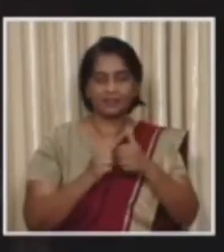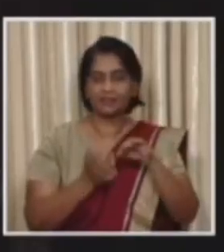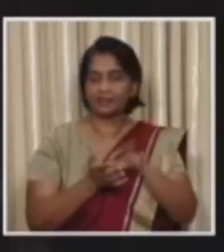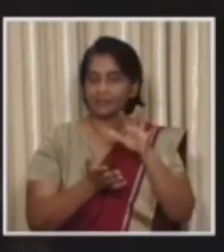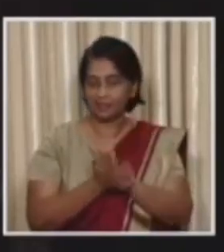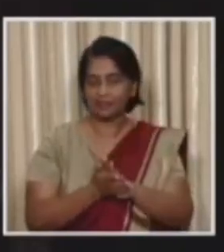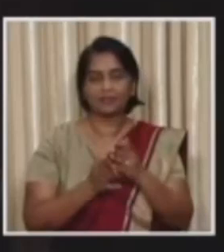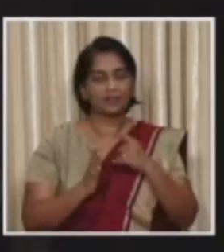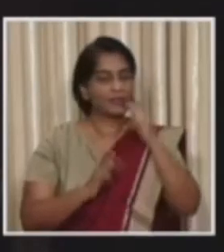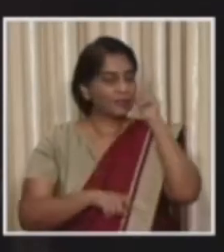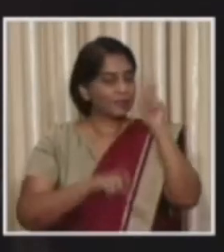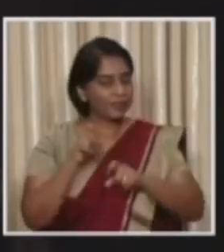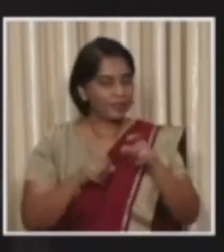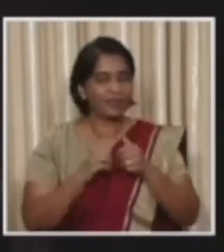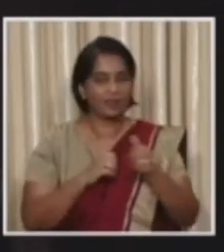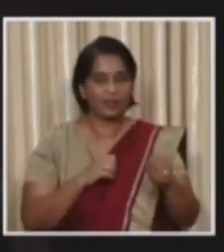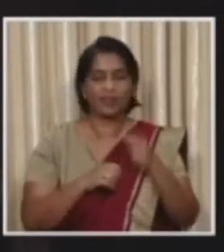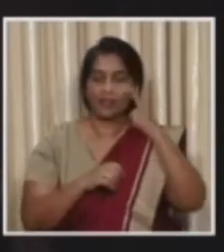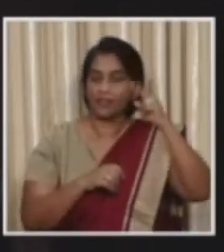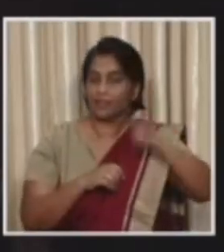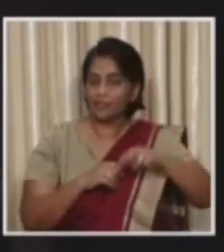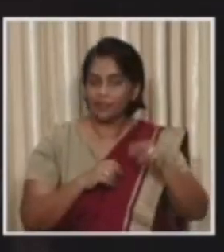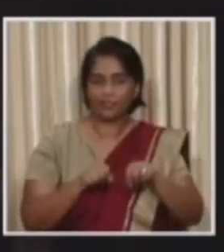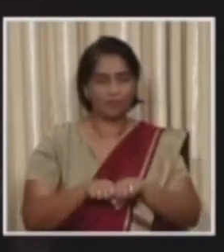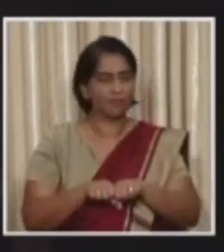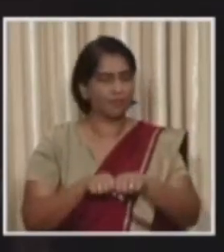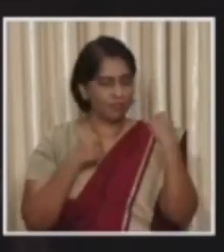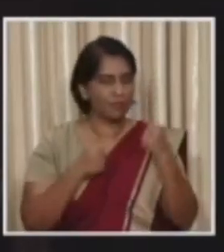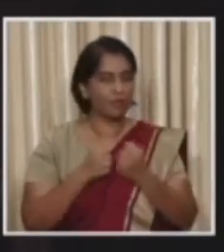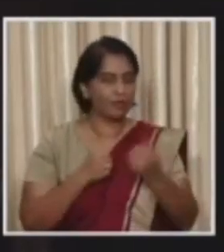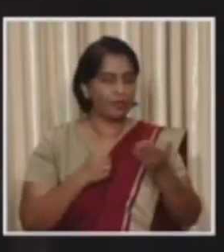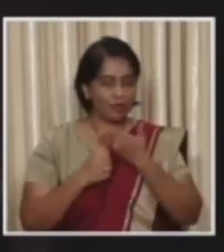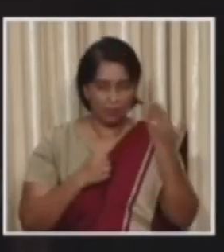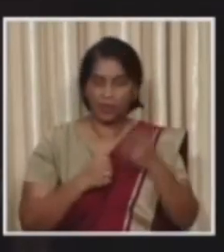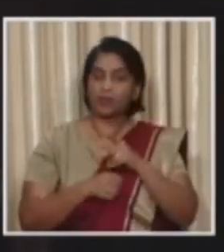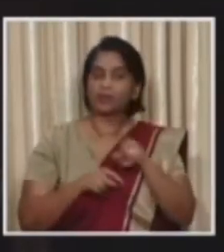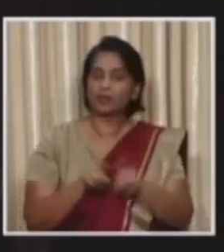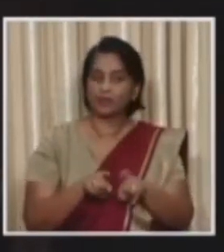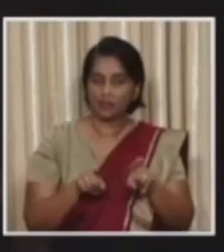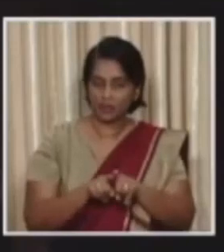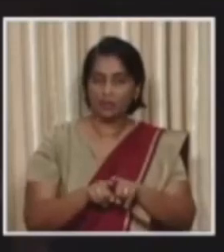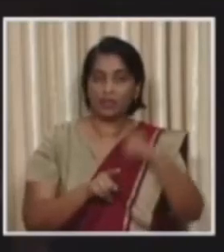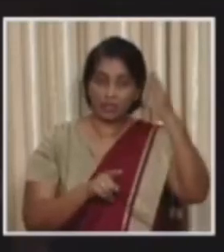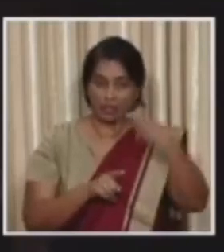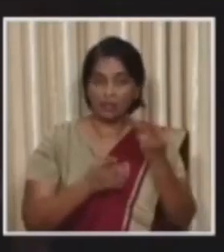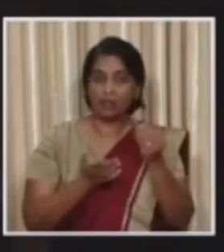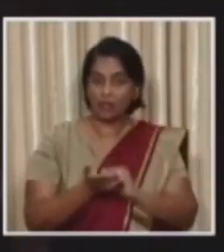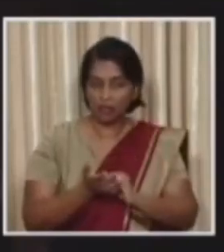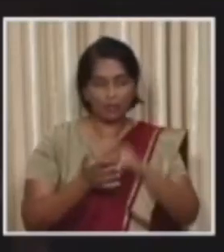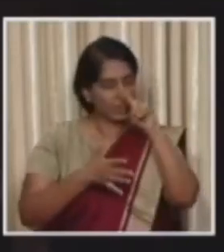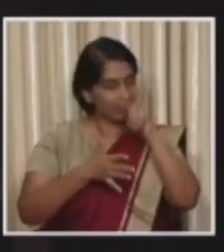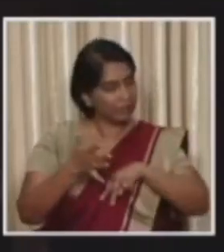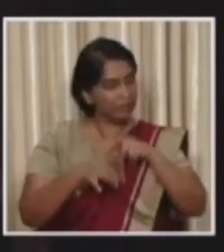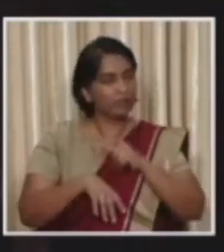and the state. So at this point, when we are debating the second reading of this bill, I would urge all parties